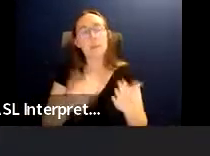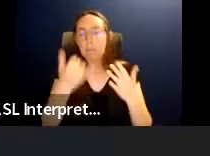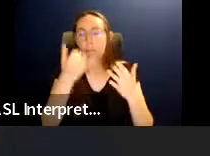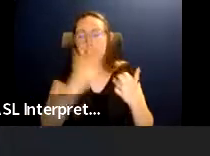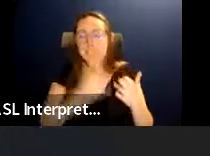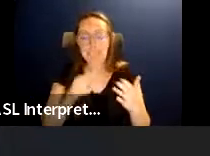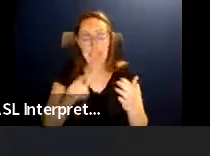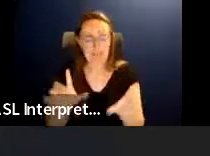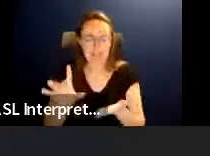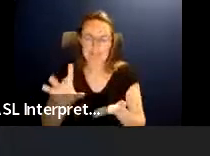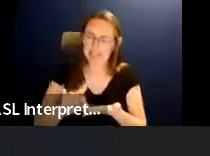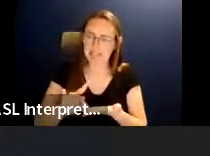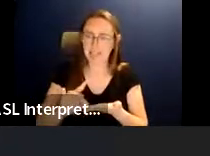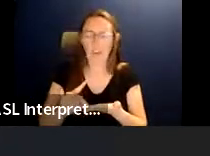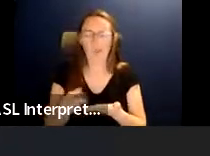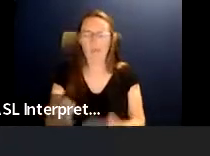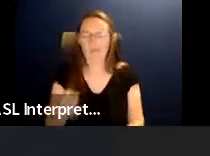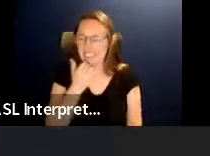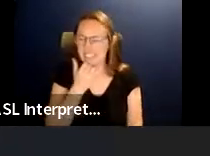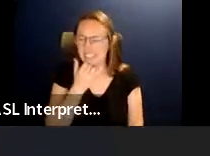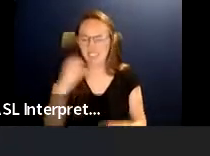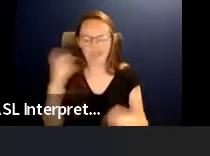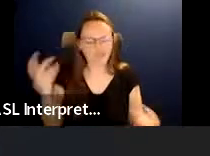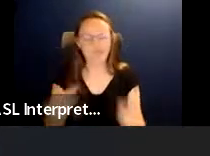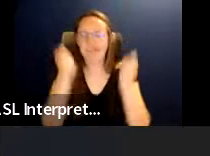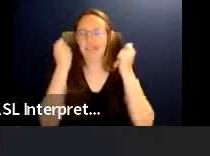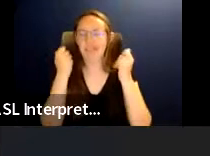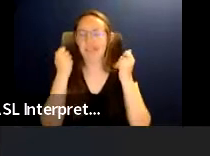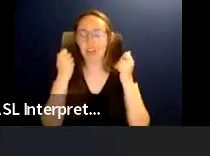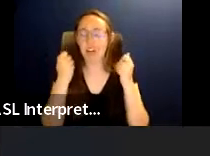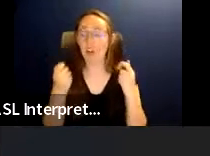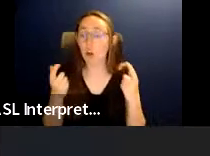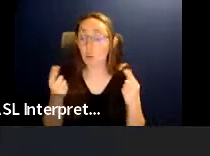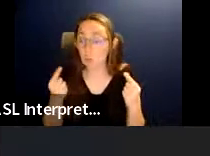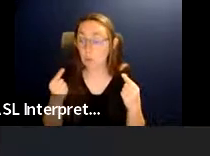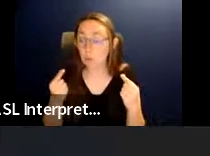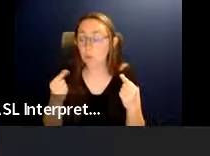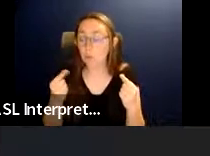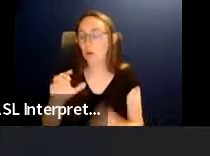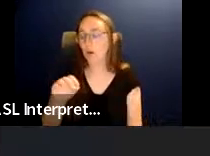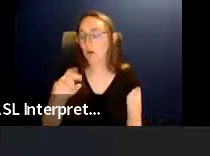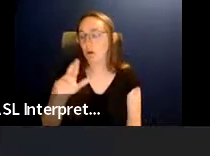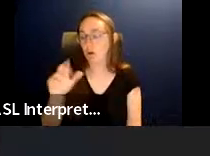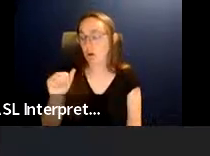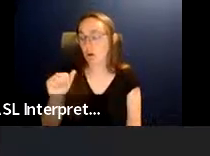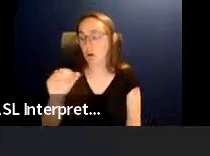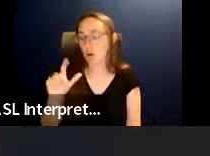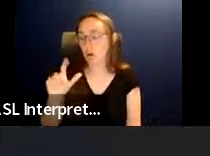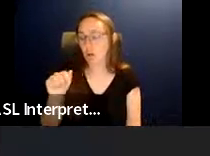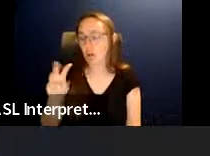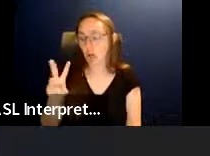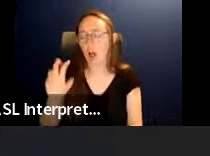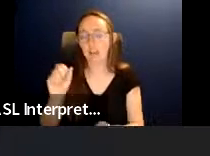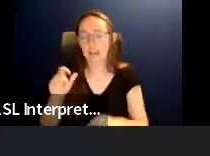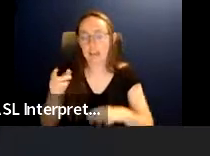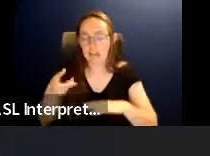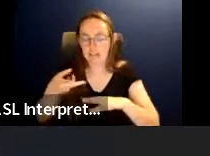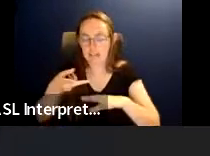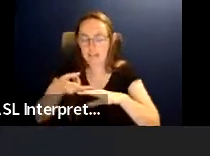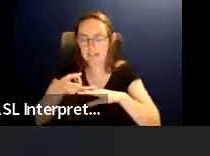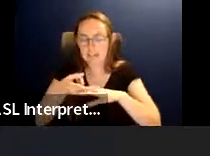strong foam tape. You can always take the core claw or clever cutter and cut a piece off, and you